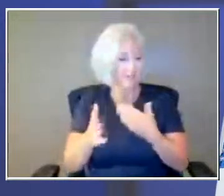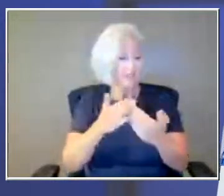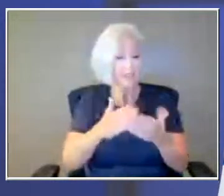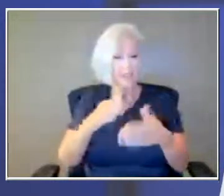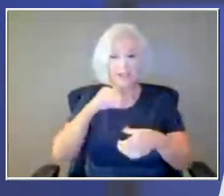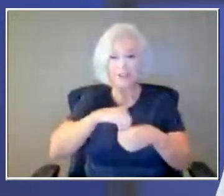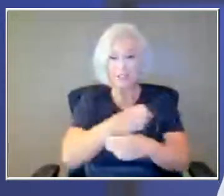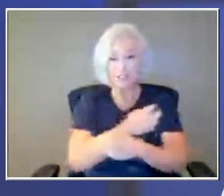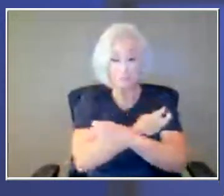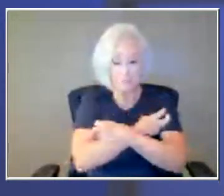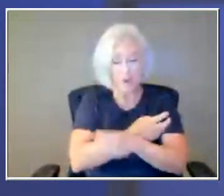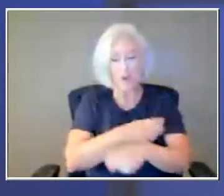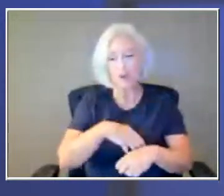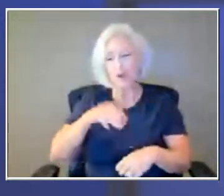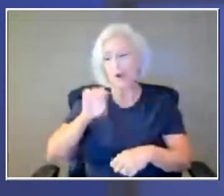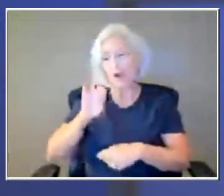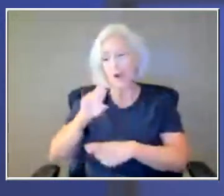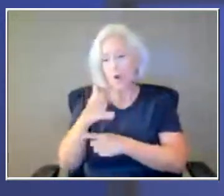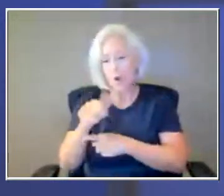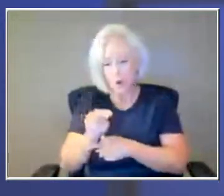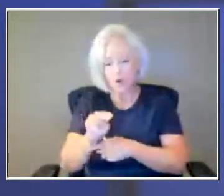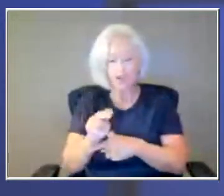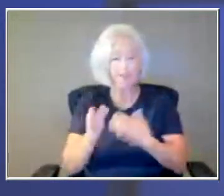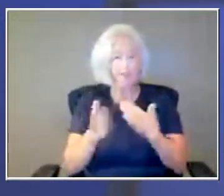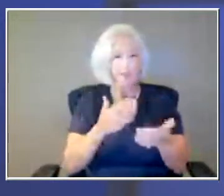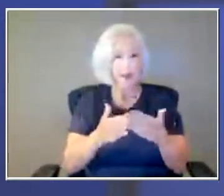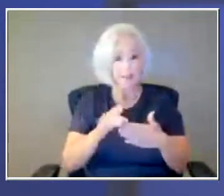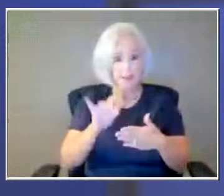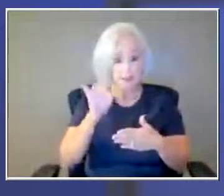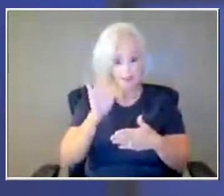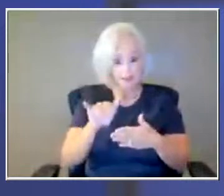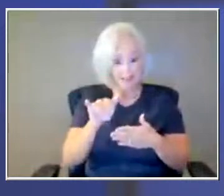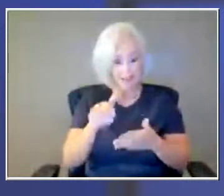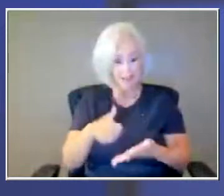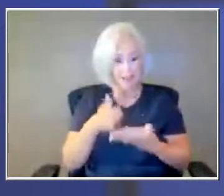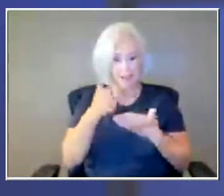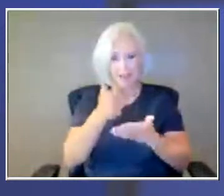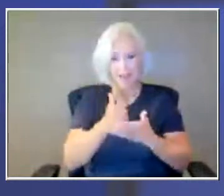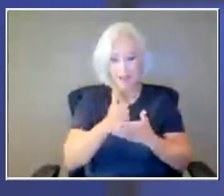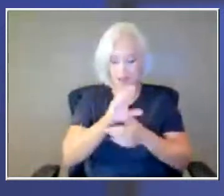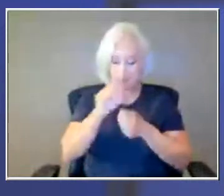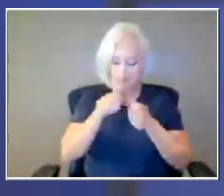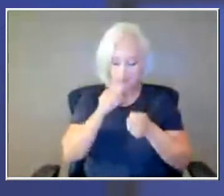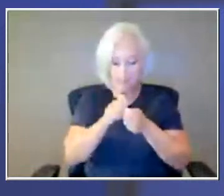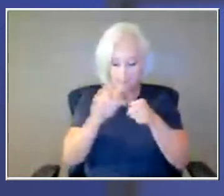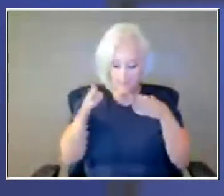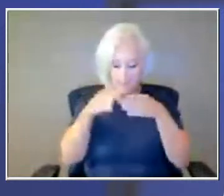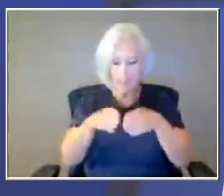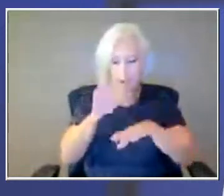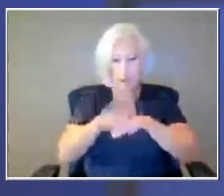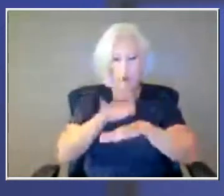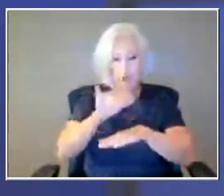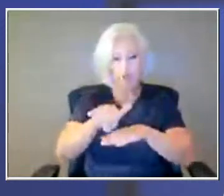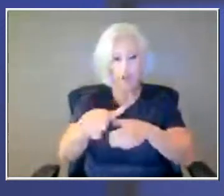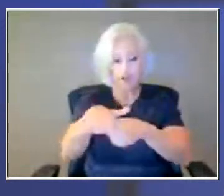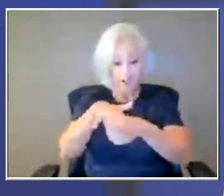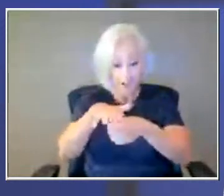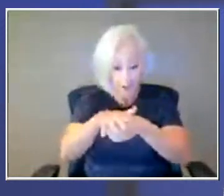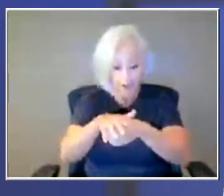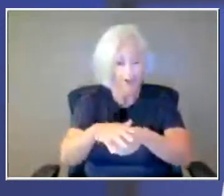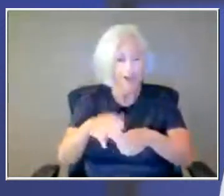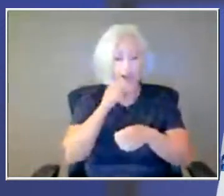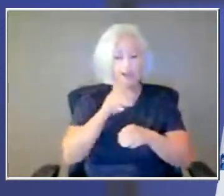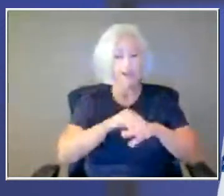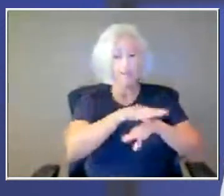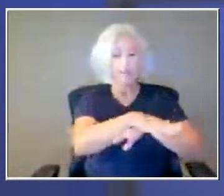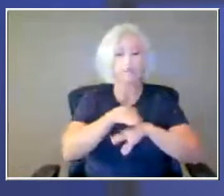cells has so many fewer effects on healthy tissues because they don't take it up to the same degree. Although Dr. Parikh did mention